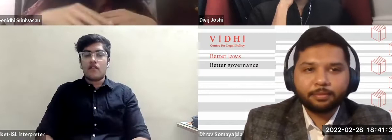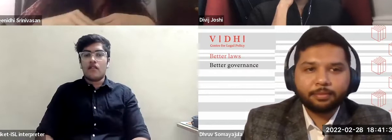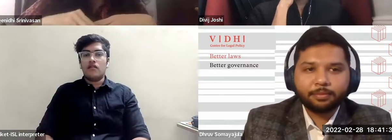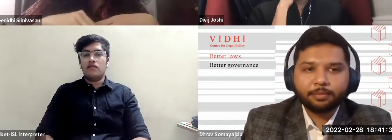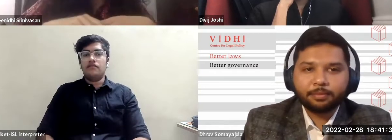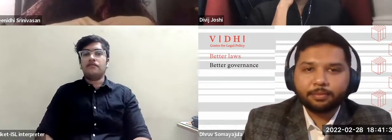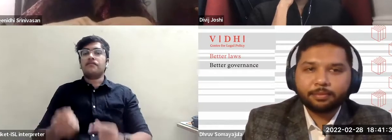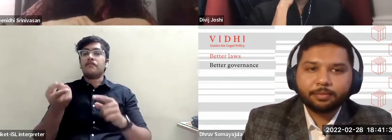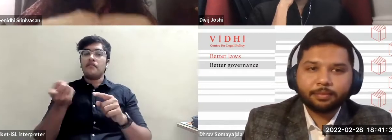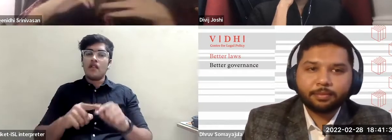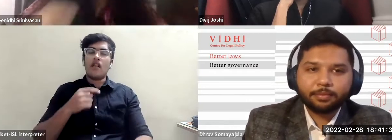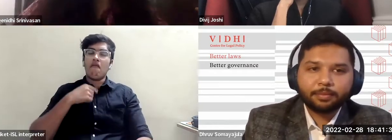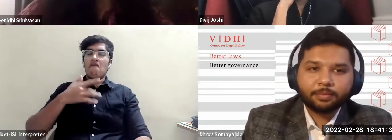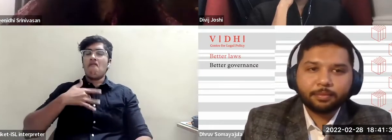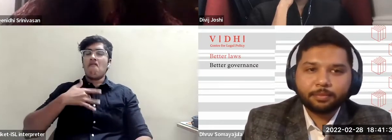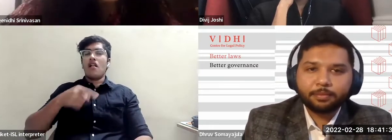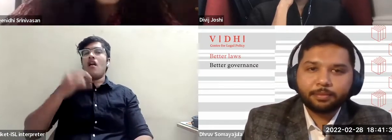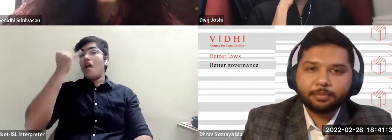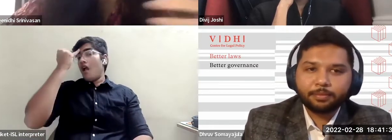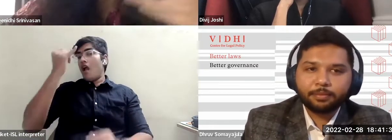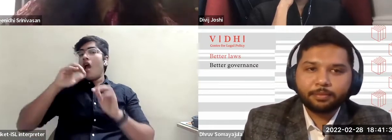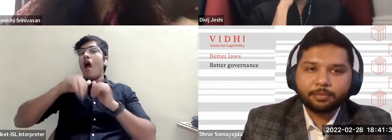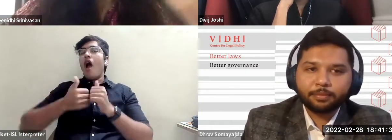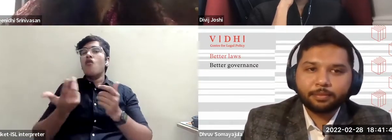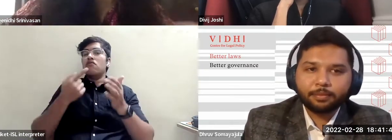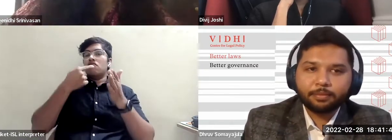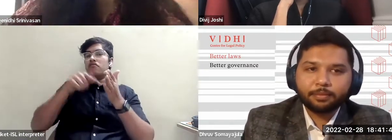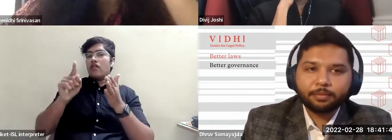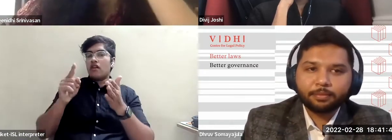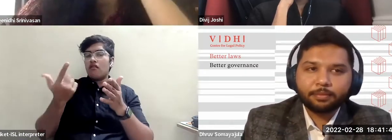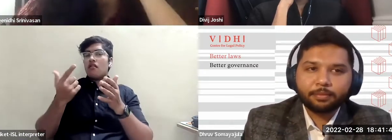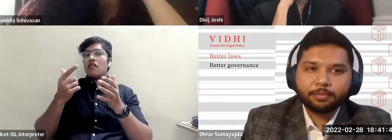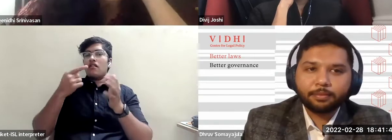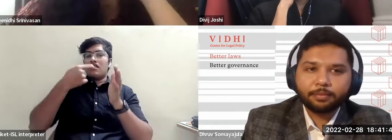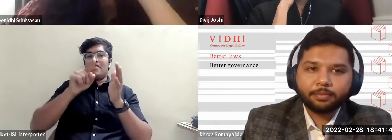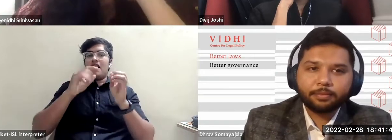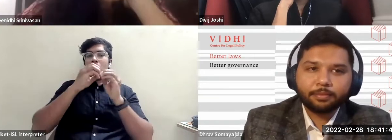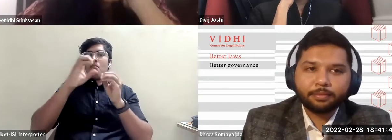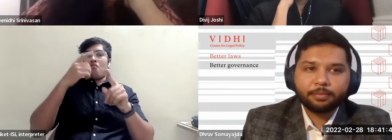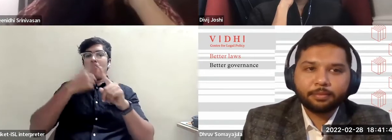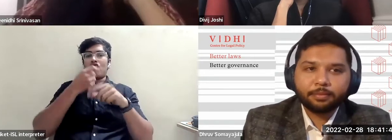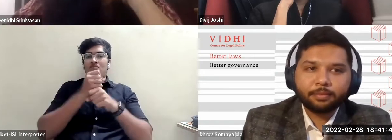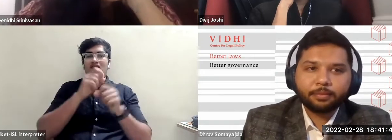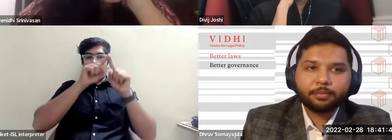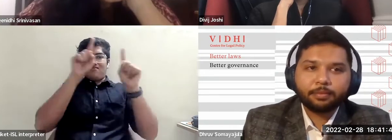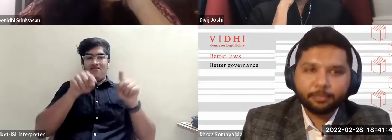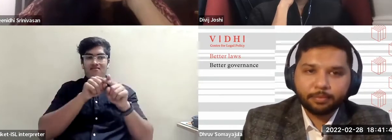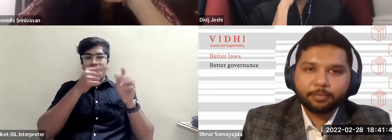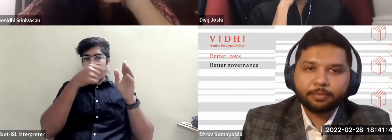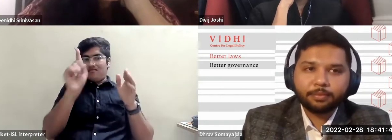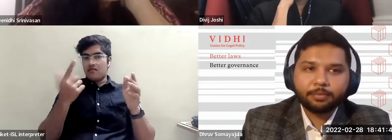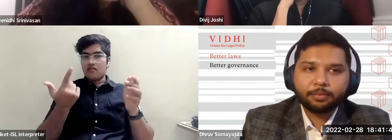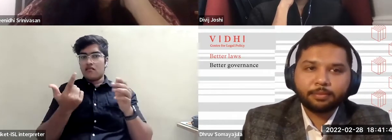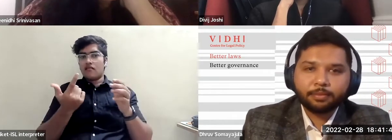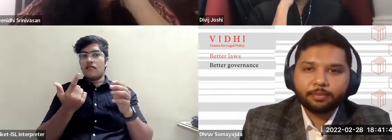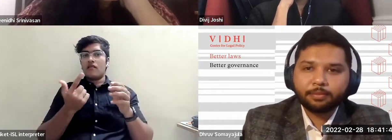The idea of how a checkbox or just adding, I mean, I know consent might not be the be all end all, but